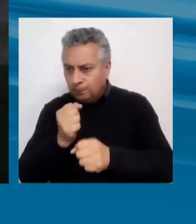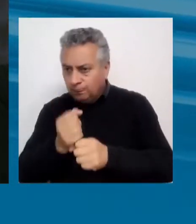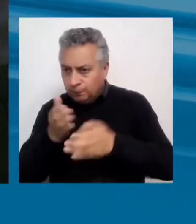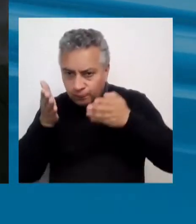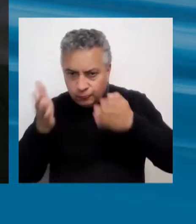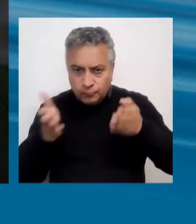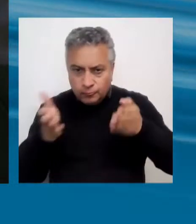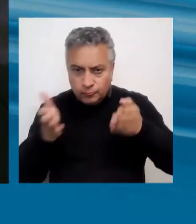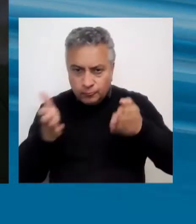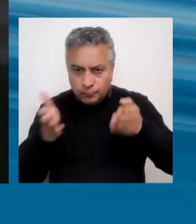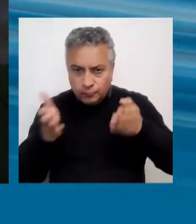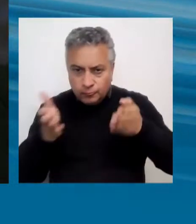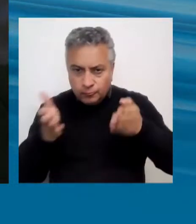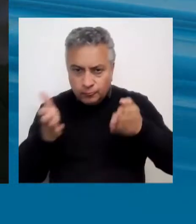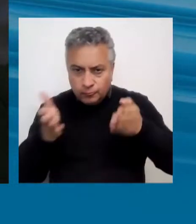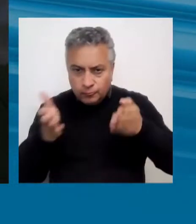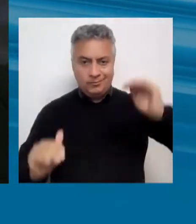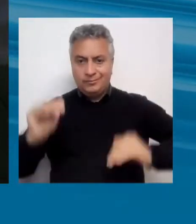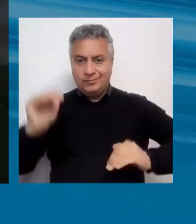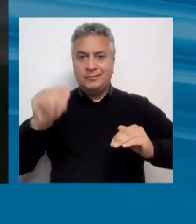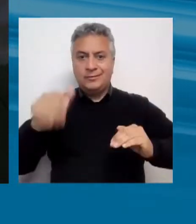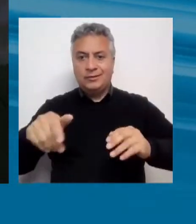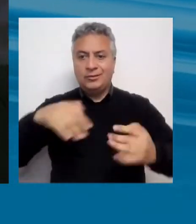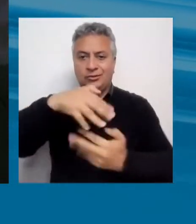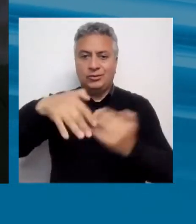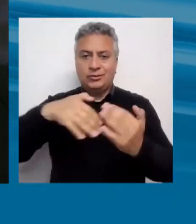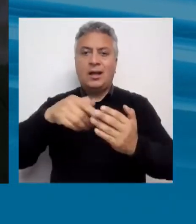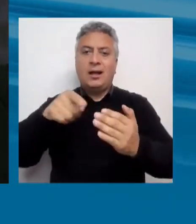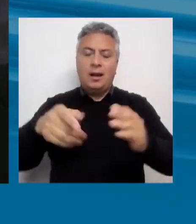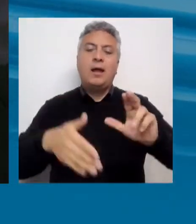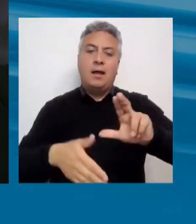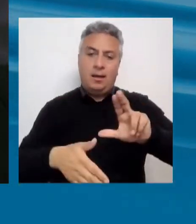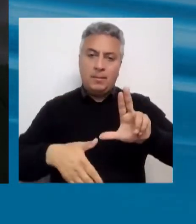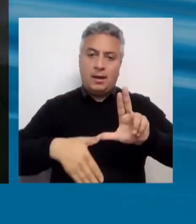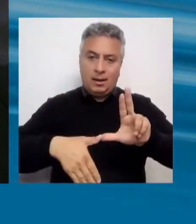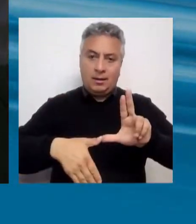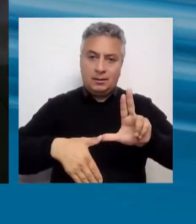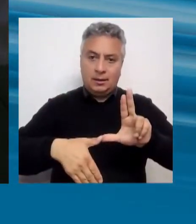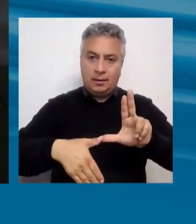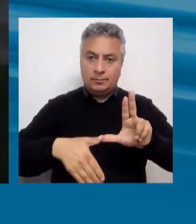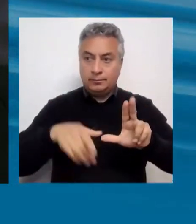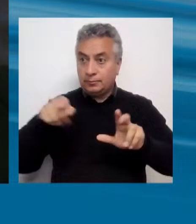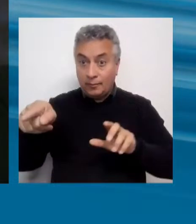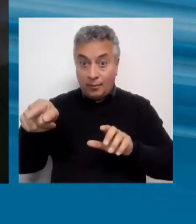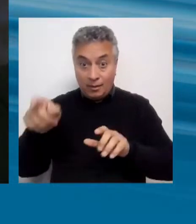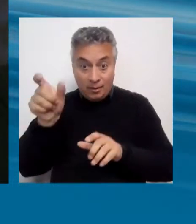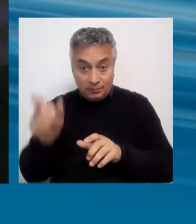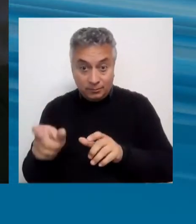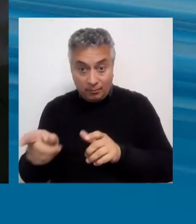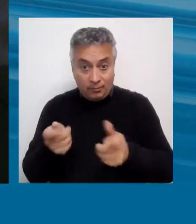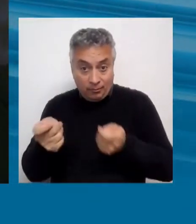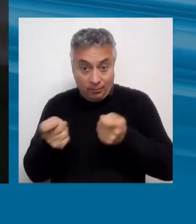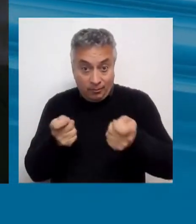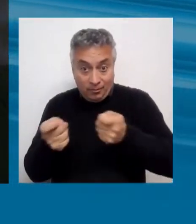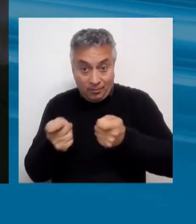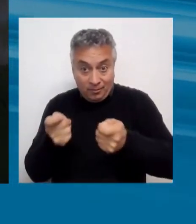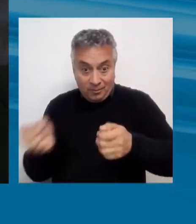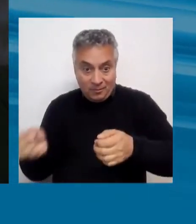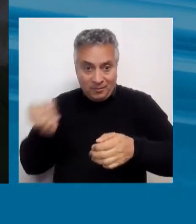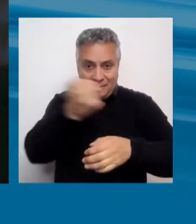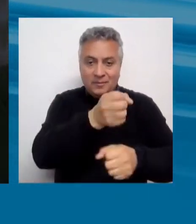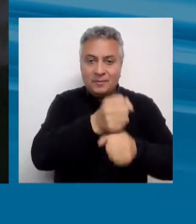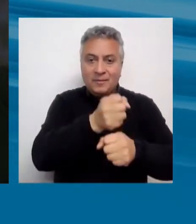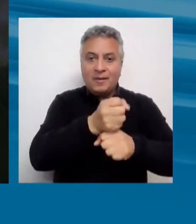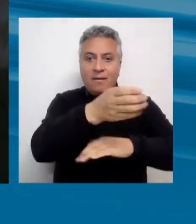social inequalities in Latin America. Previously, she has been the director of the Social Development Department